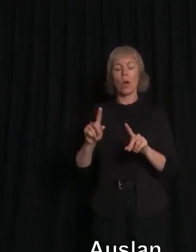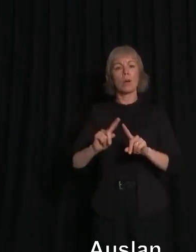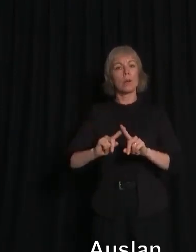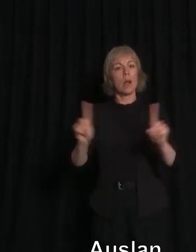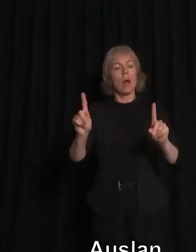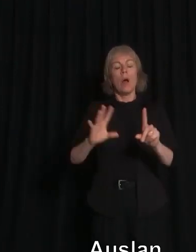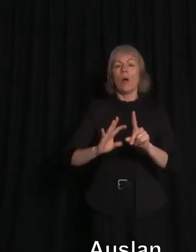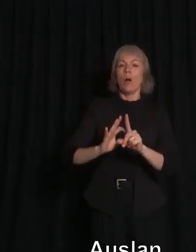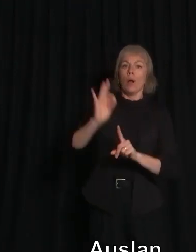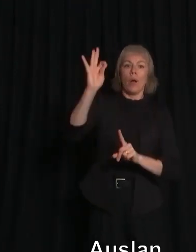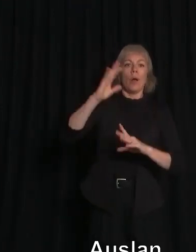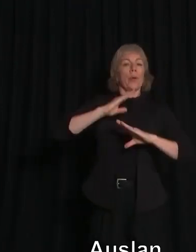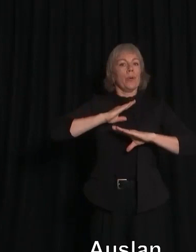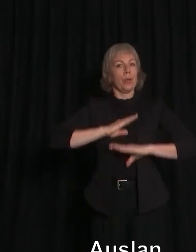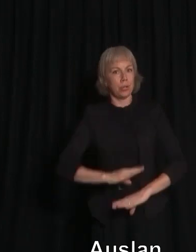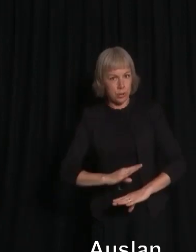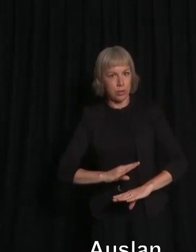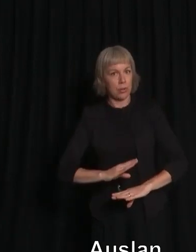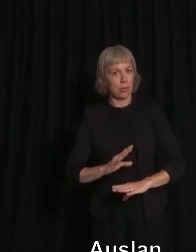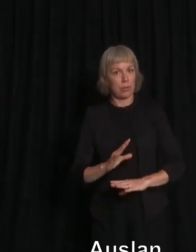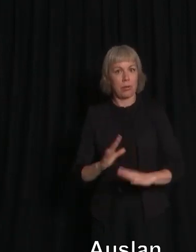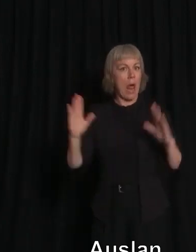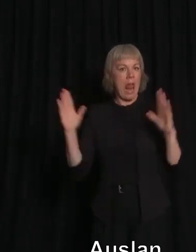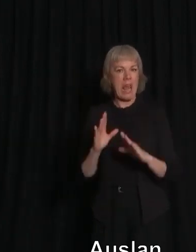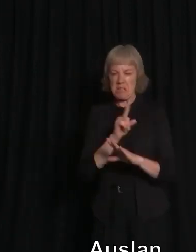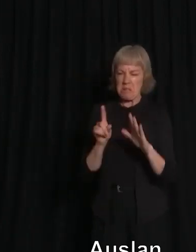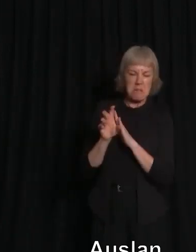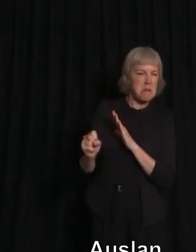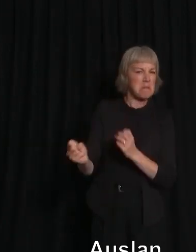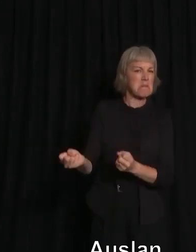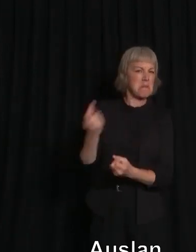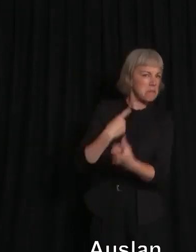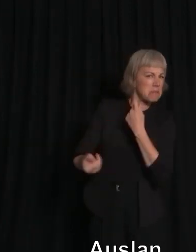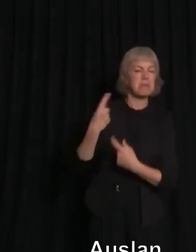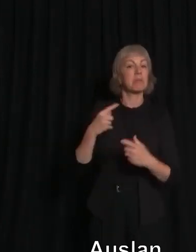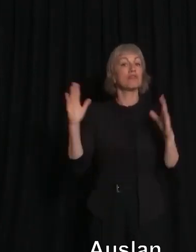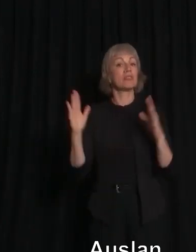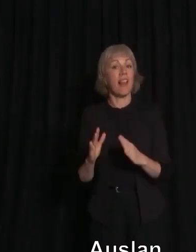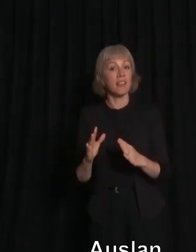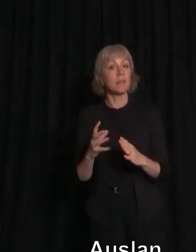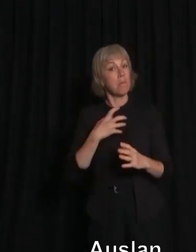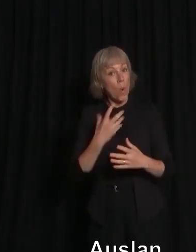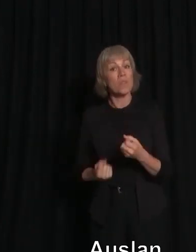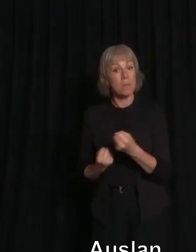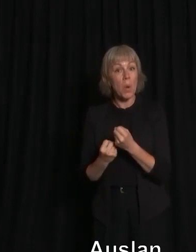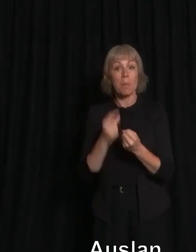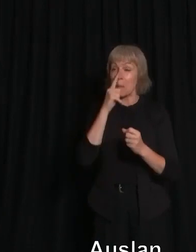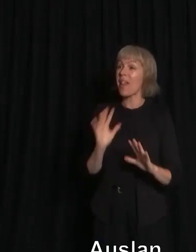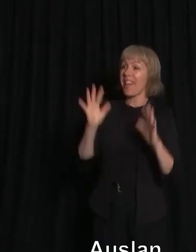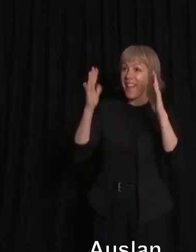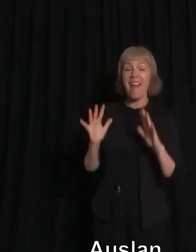the Pride March, the greater political support that there was, and